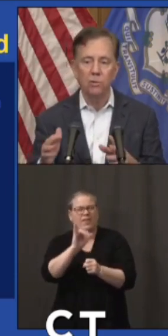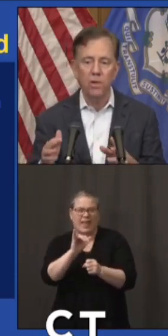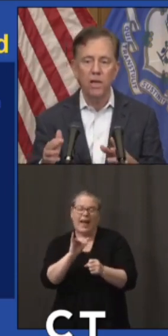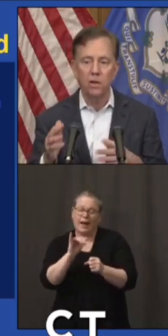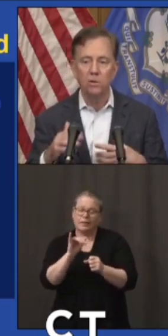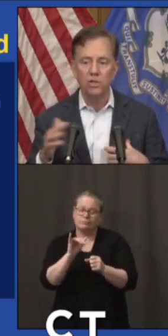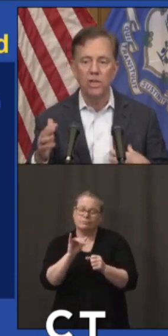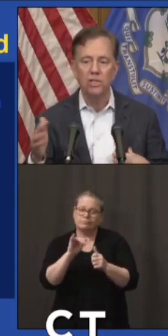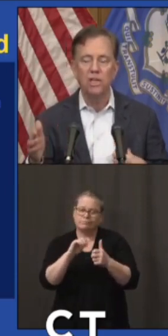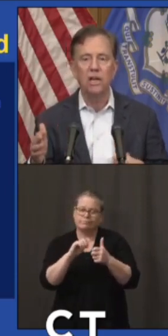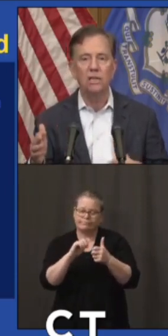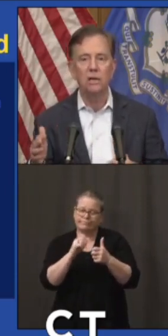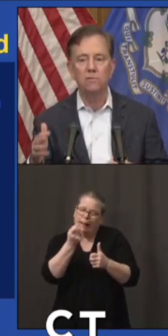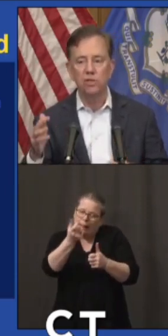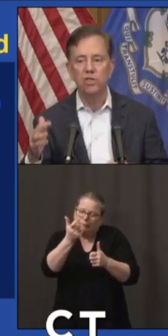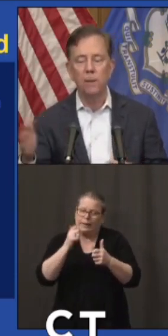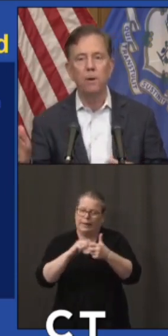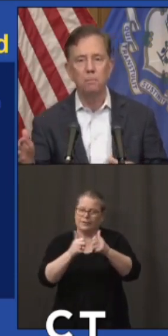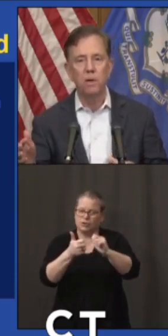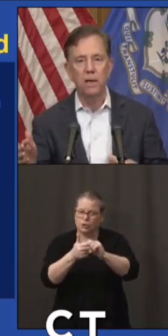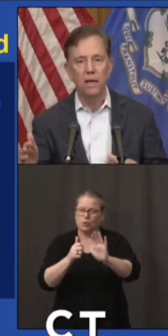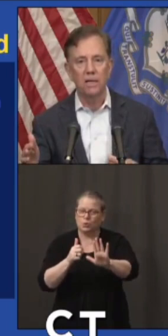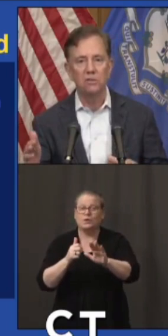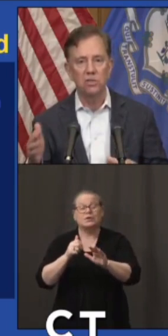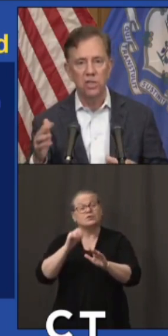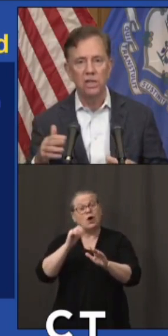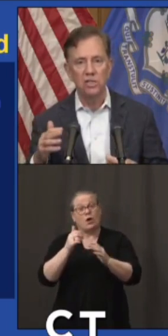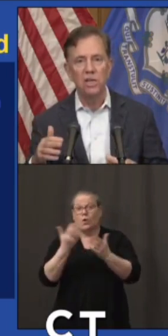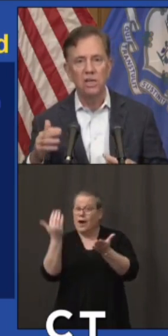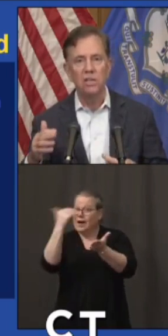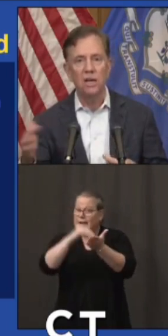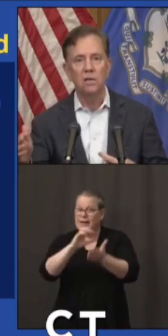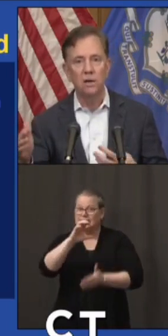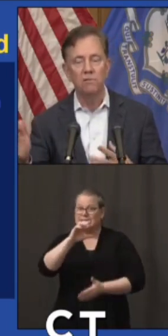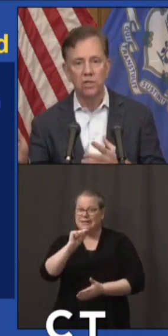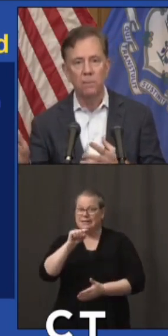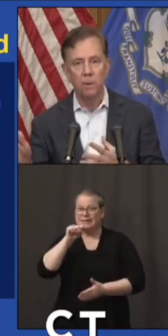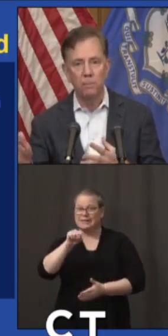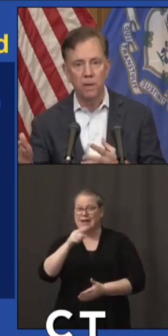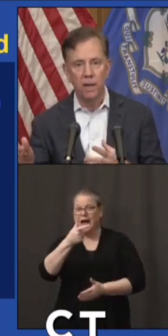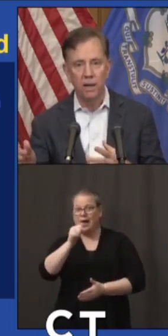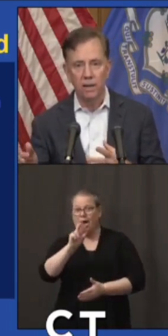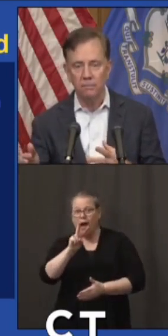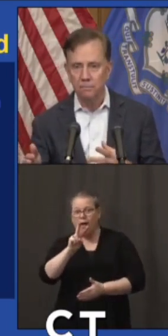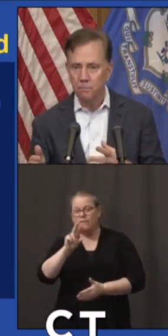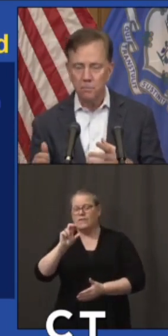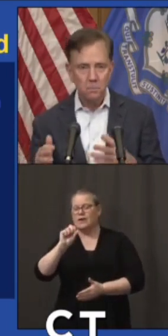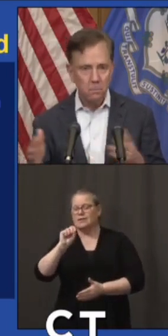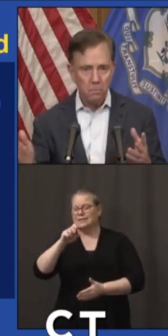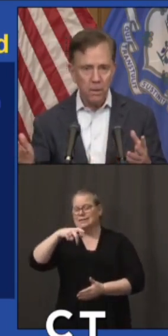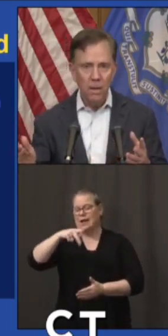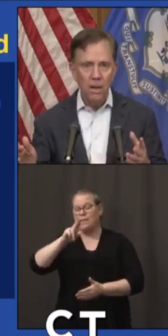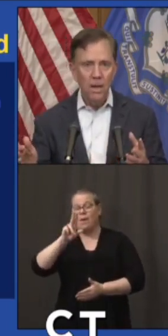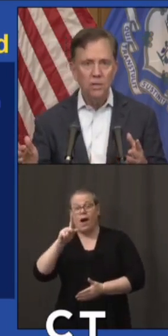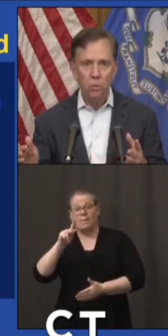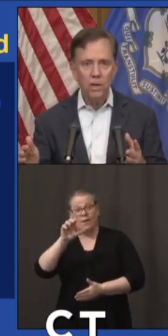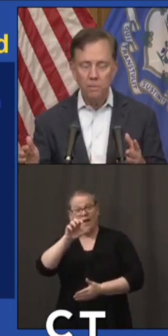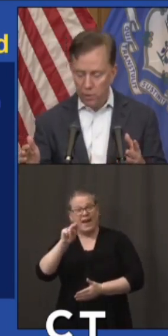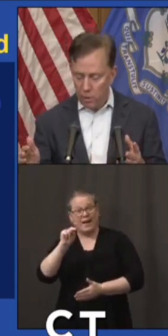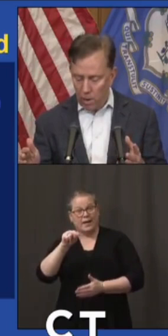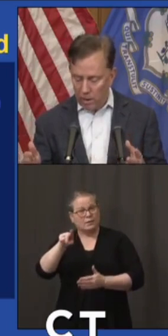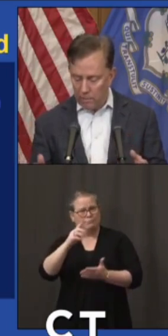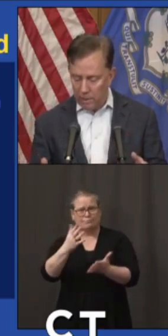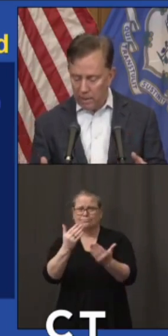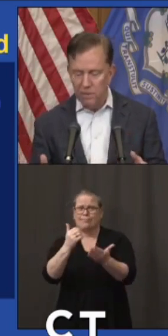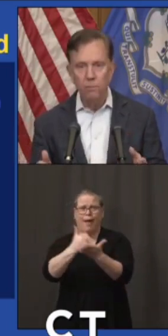that's your thing, go to ct.gov, Step Up Connecticut, ct.gov, Step Up Connecticut. It's working